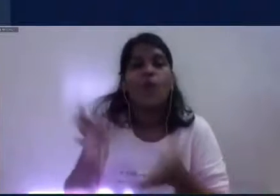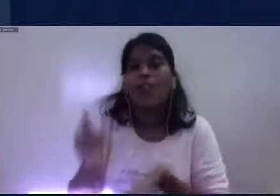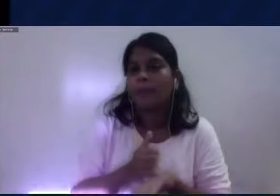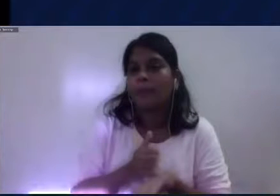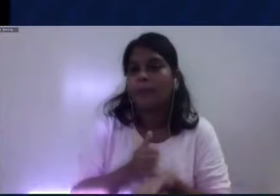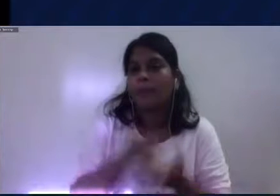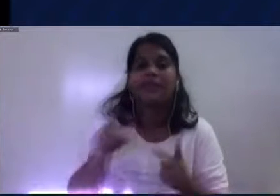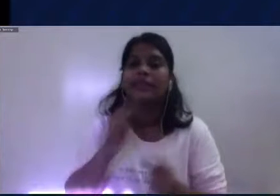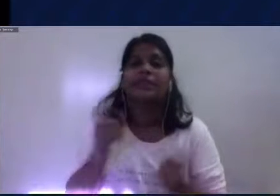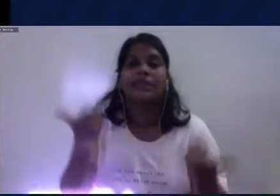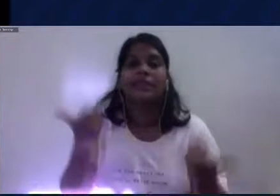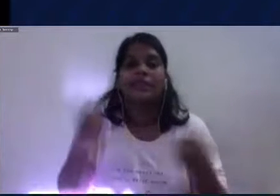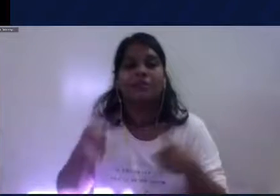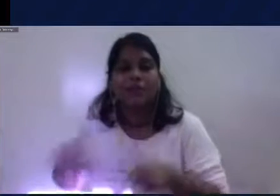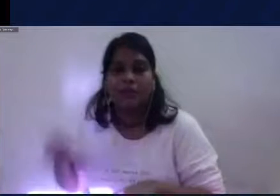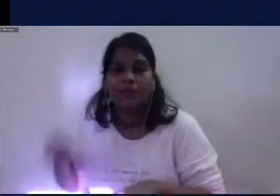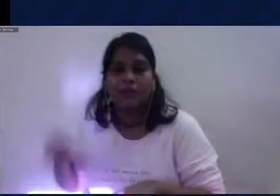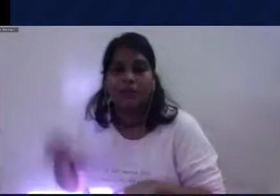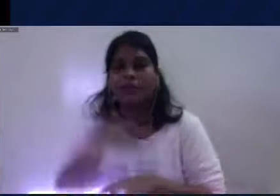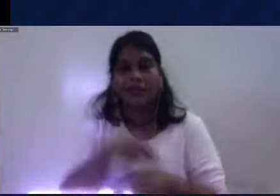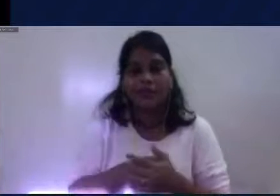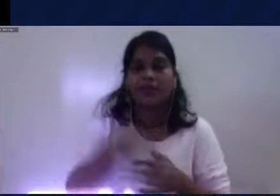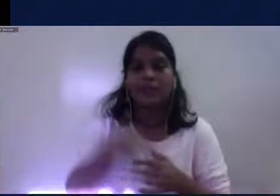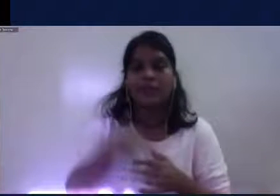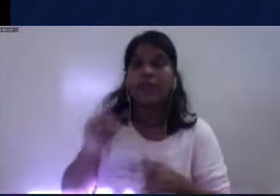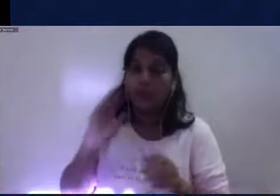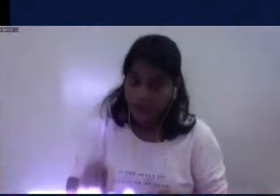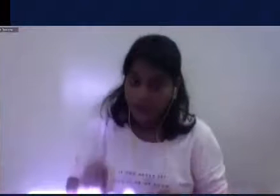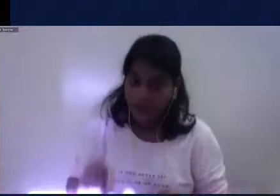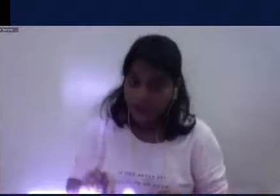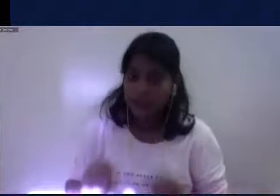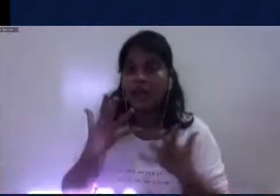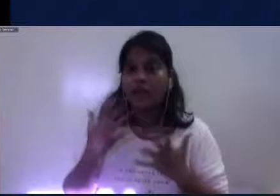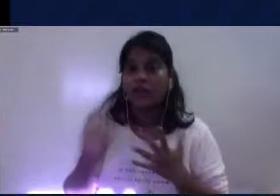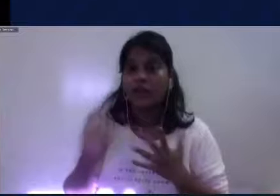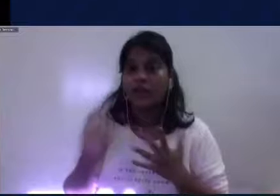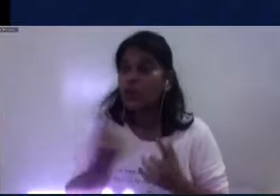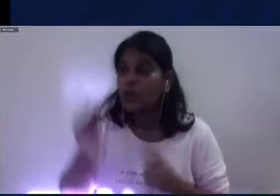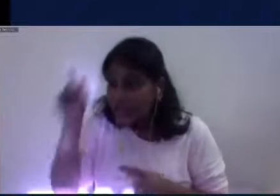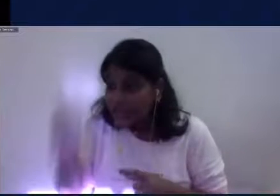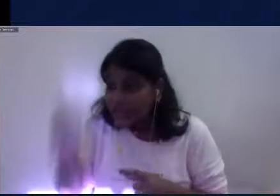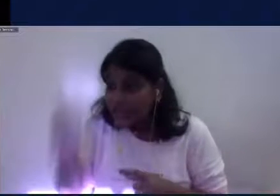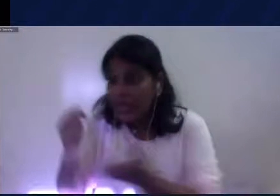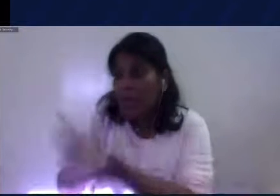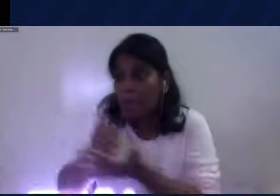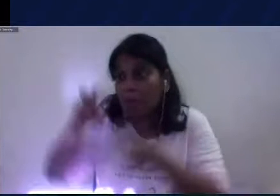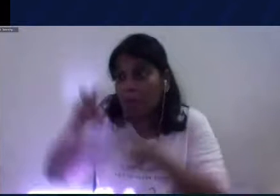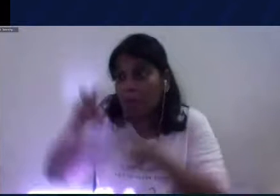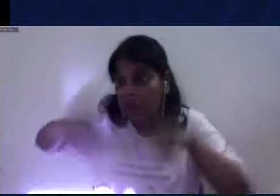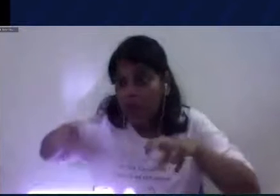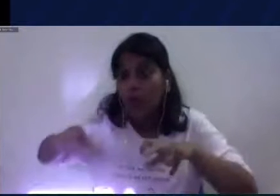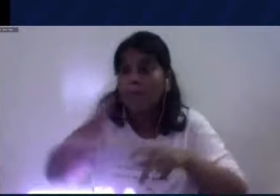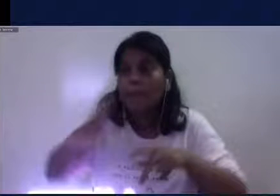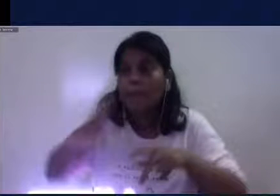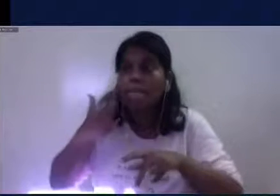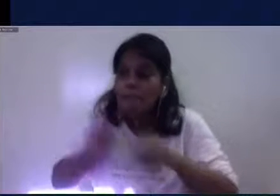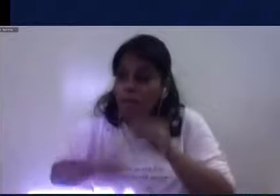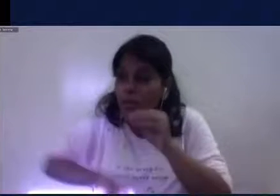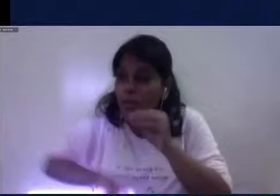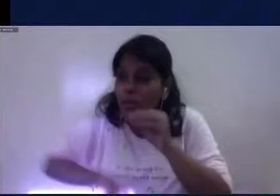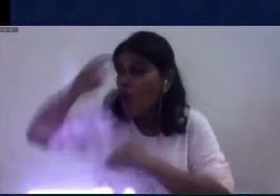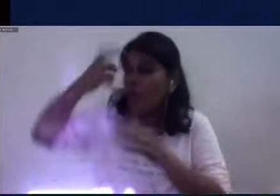real issues would come out. So that's when the kind of, the main issues worth